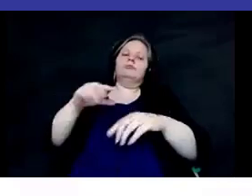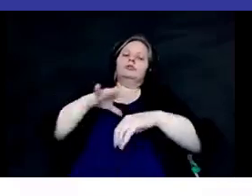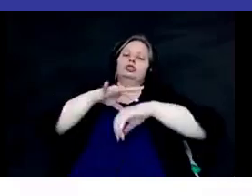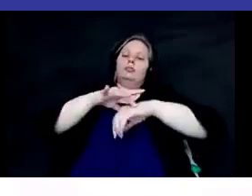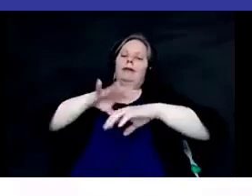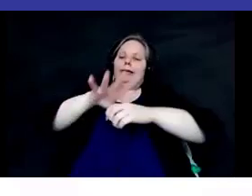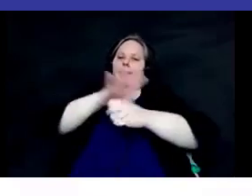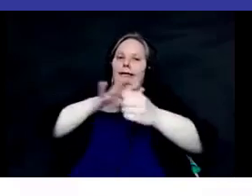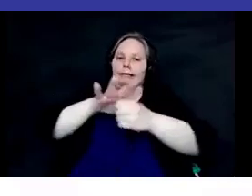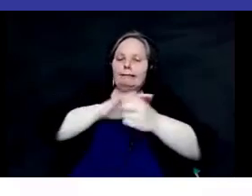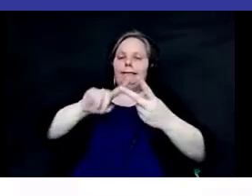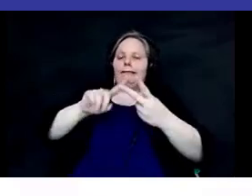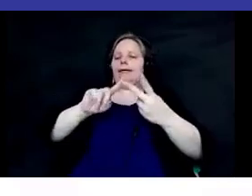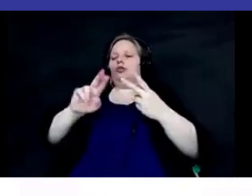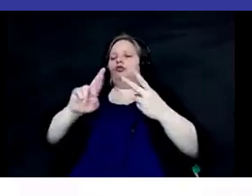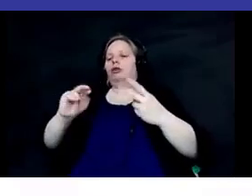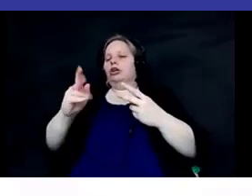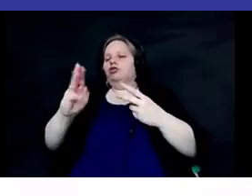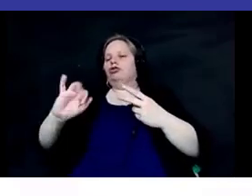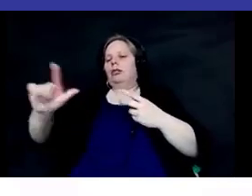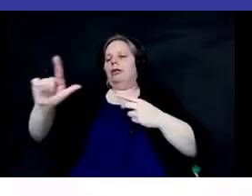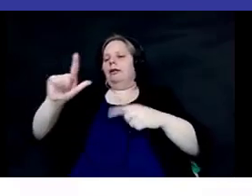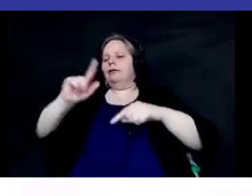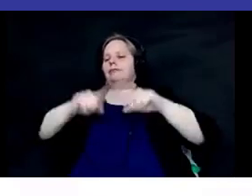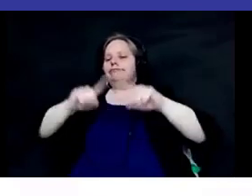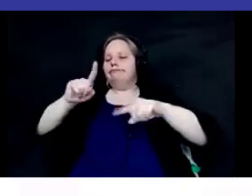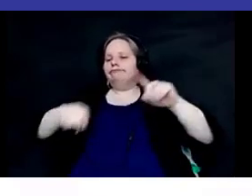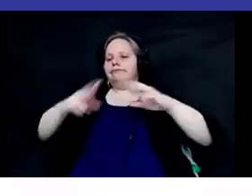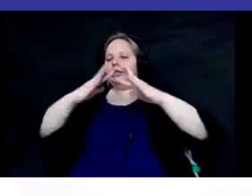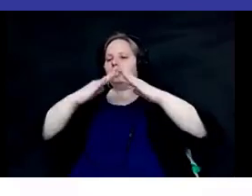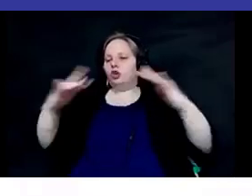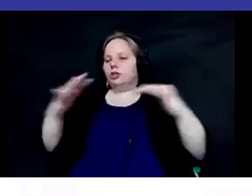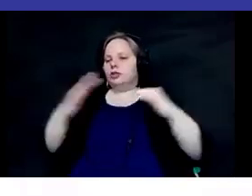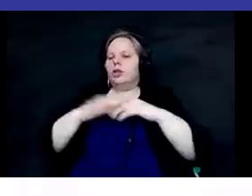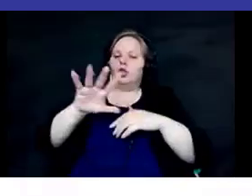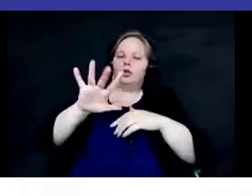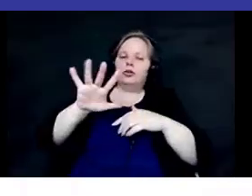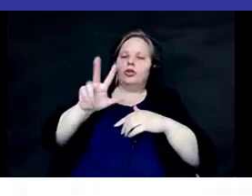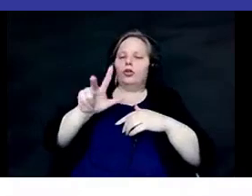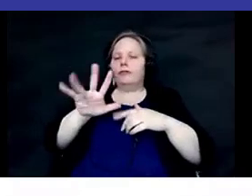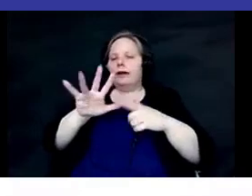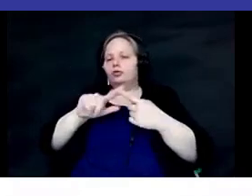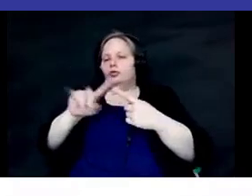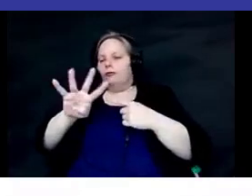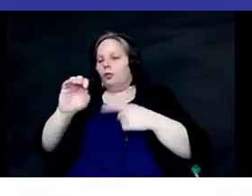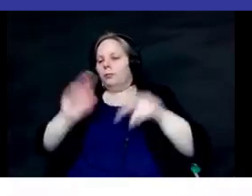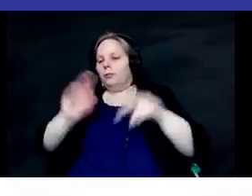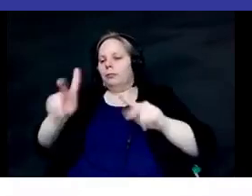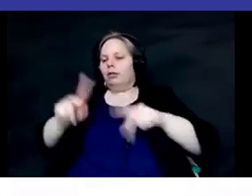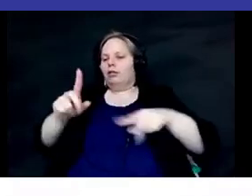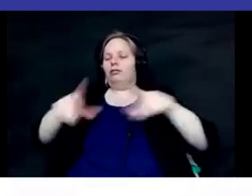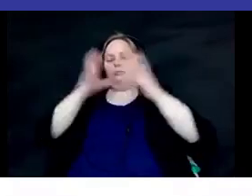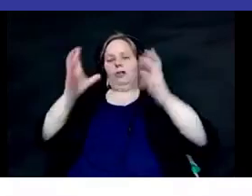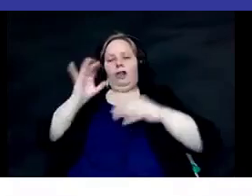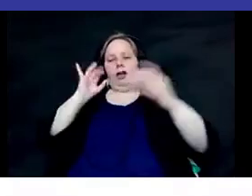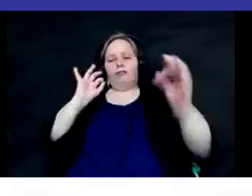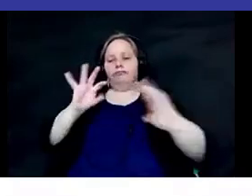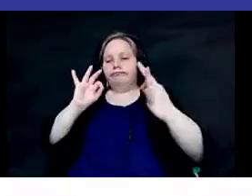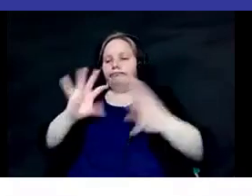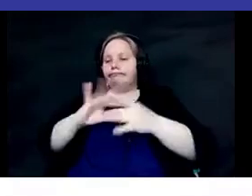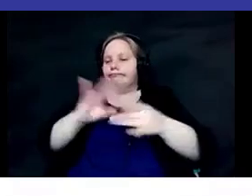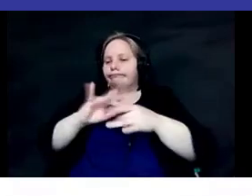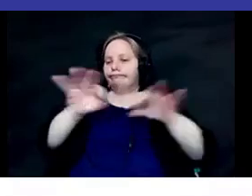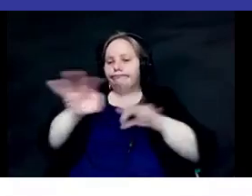stakeholder group, about 35, 40 people, who really provided a lot of input in fleshing out the details of what